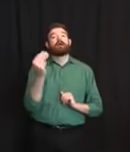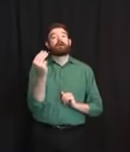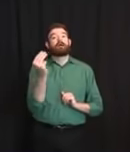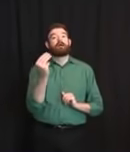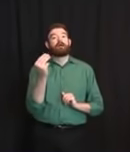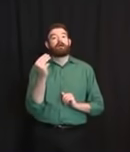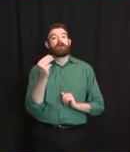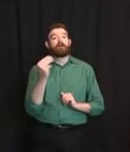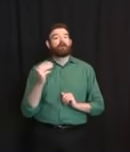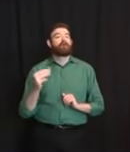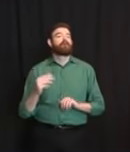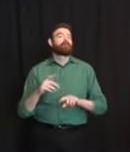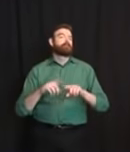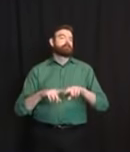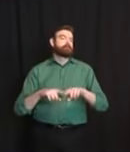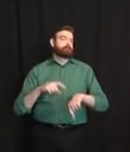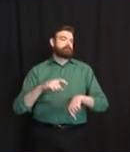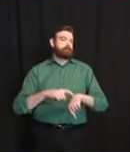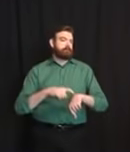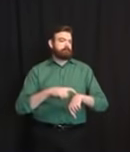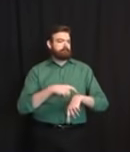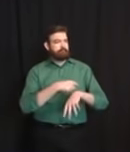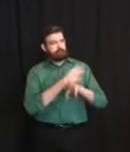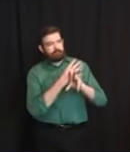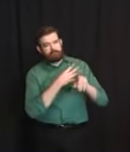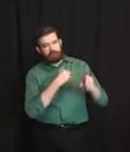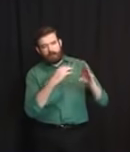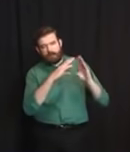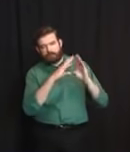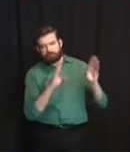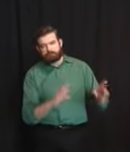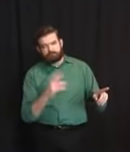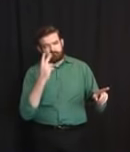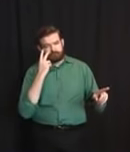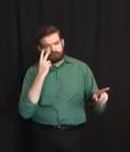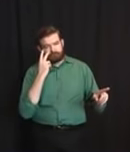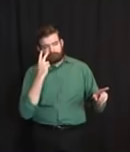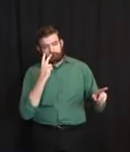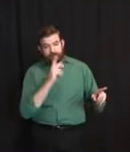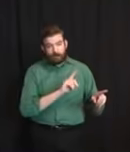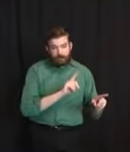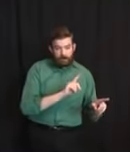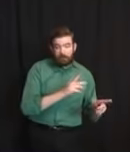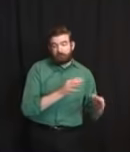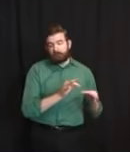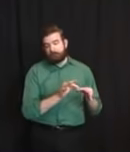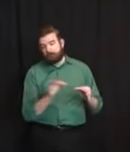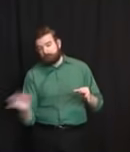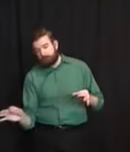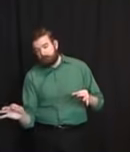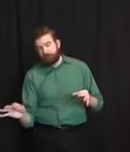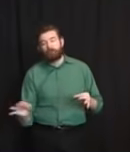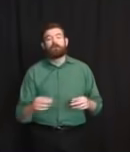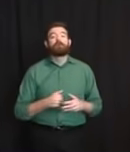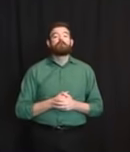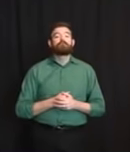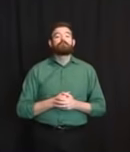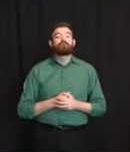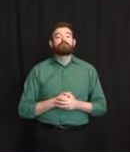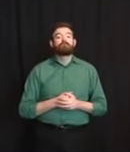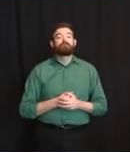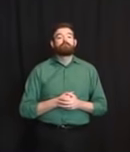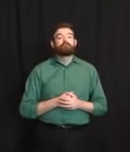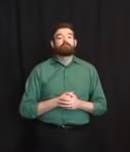on the timing of the White House VTC. So we had parks a couple of weekends ago. It's going to be in the 80s